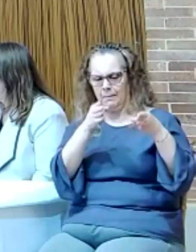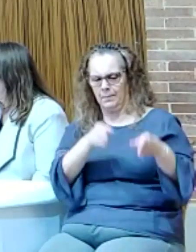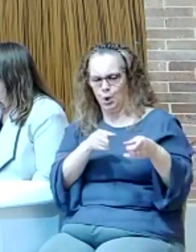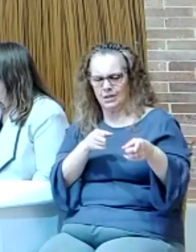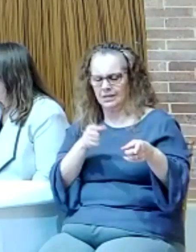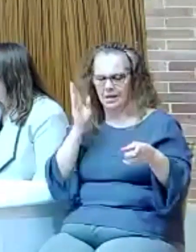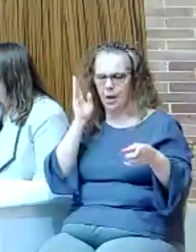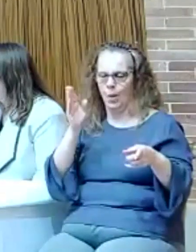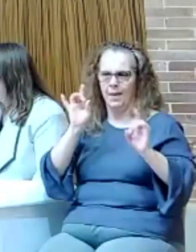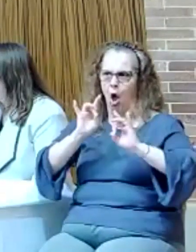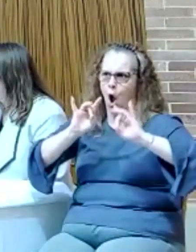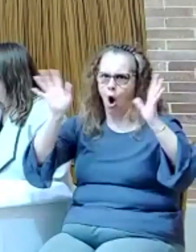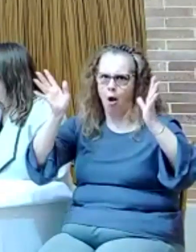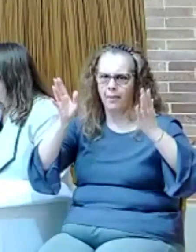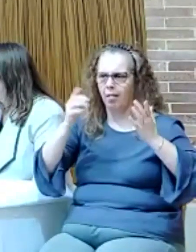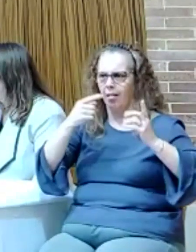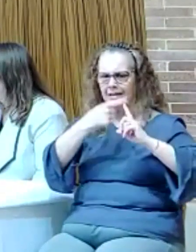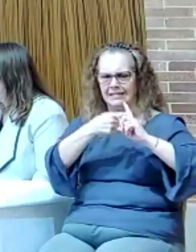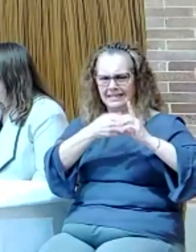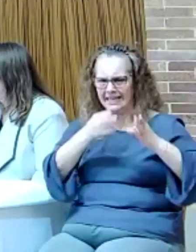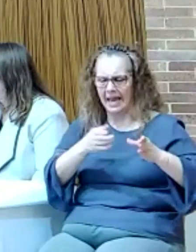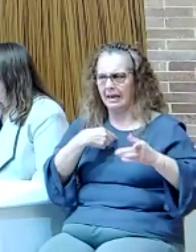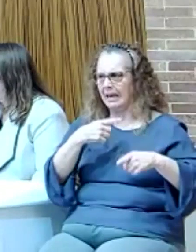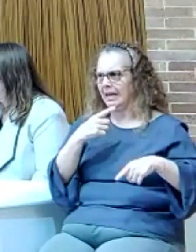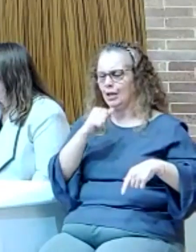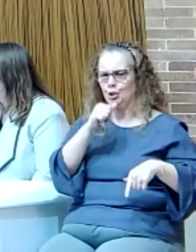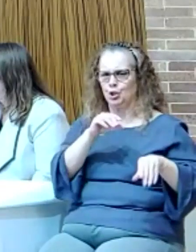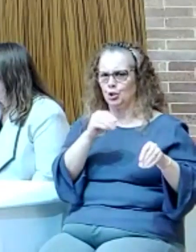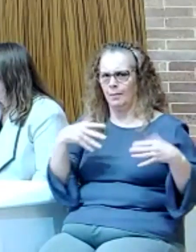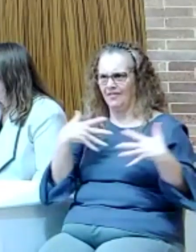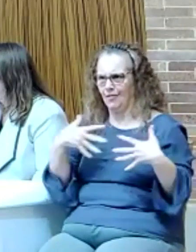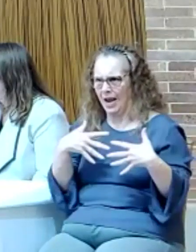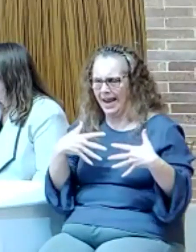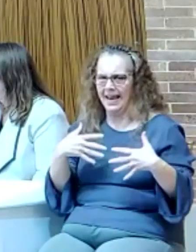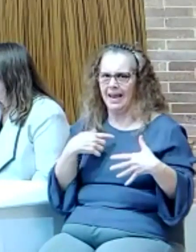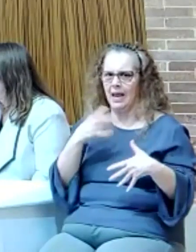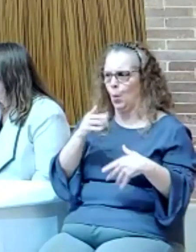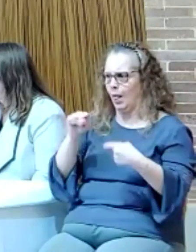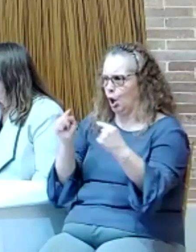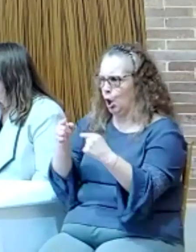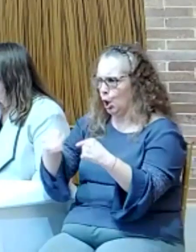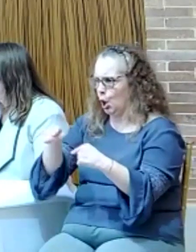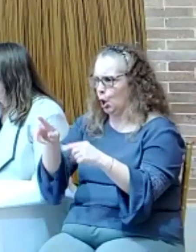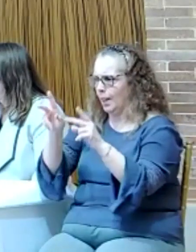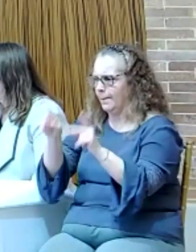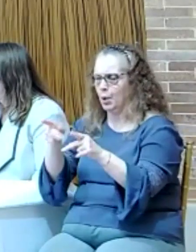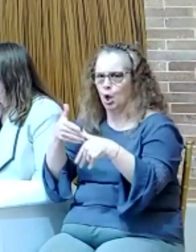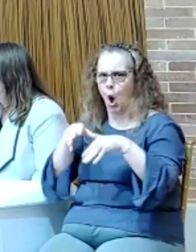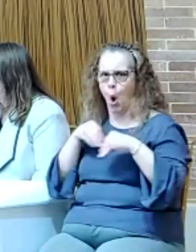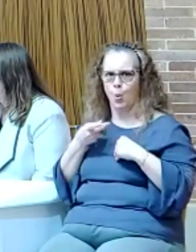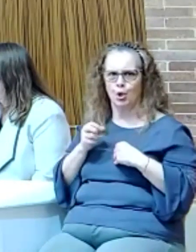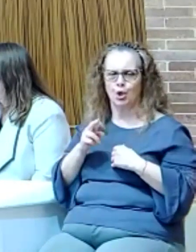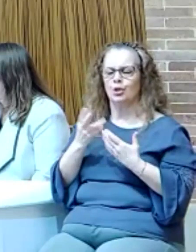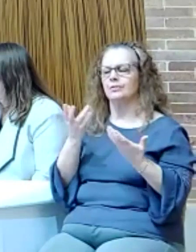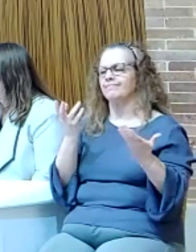be a horrible renter and will represent harm to the property or other and and that's the bottom line not